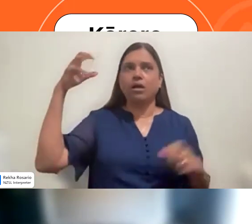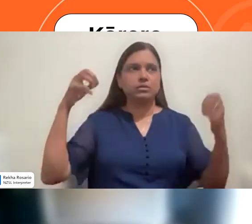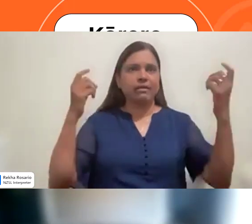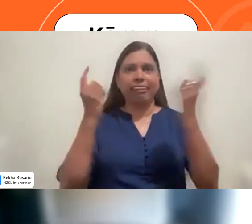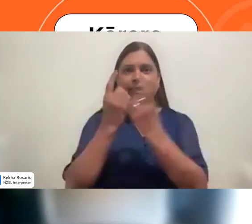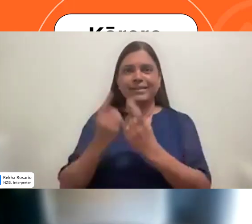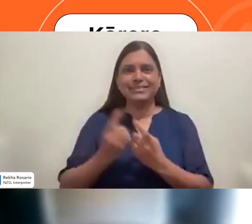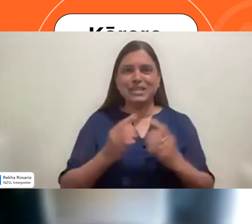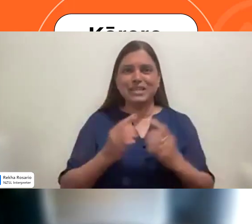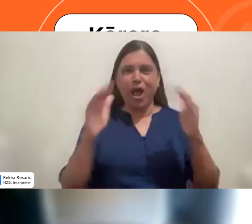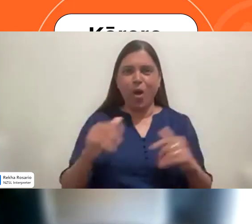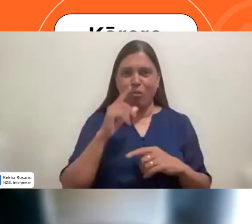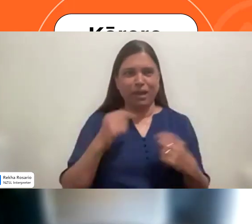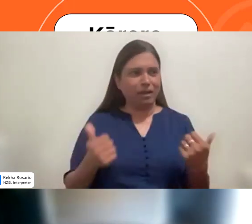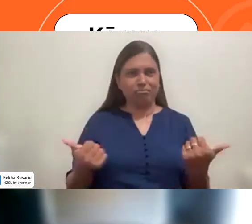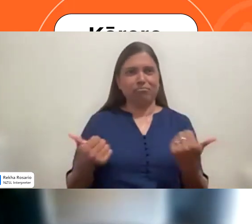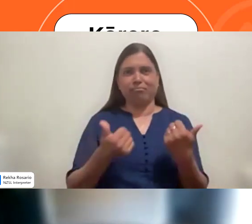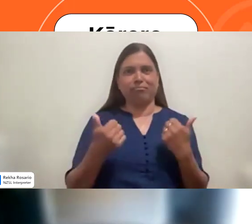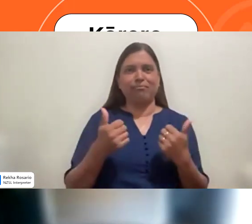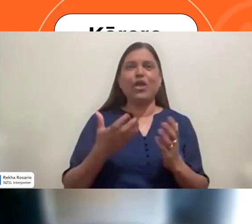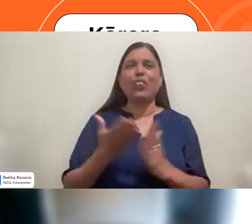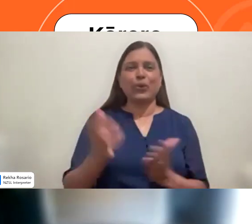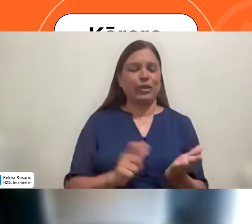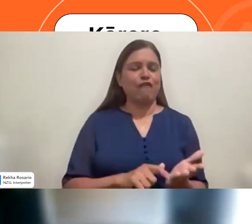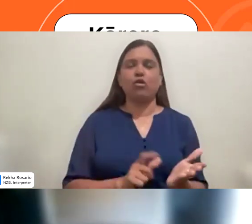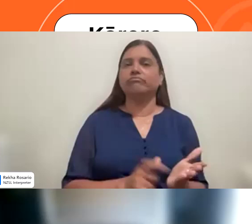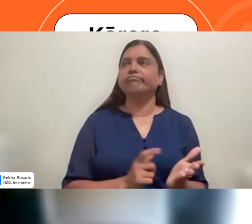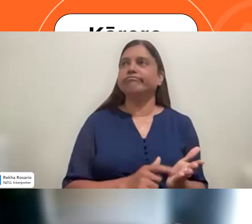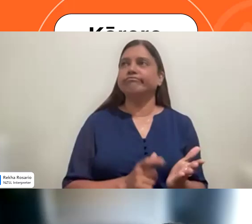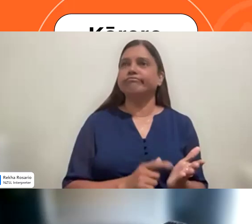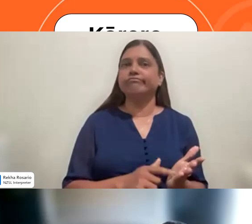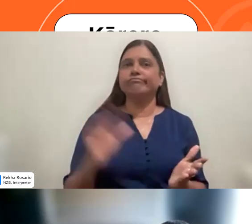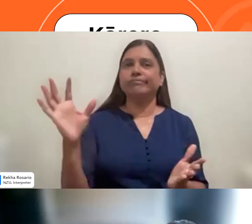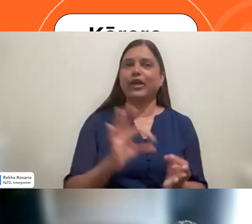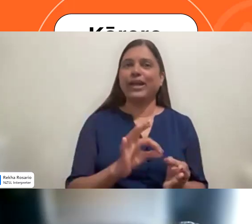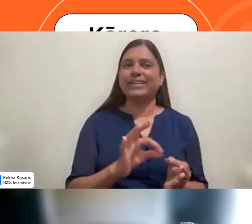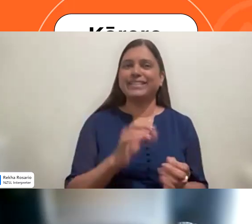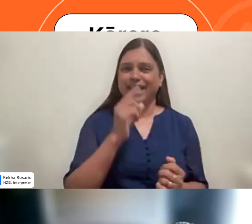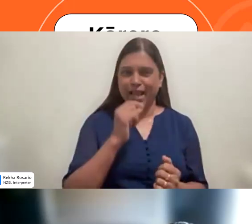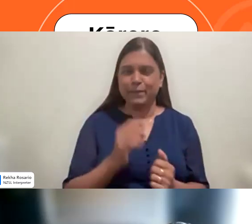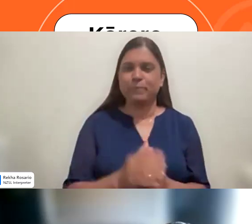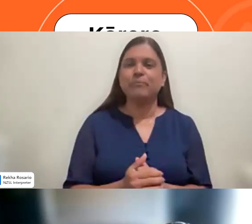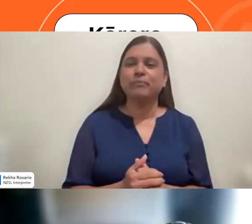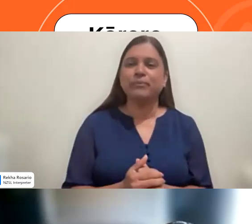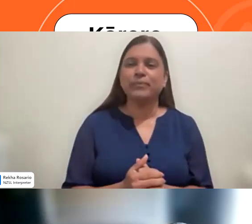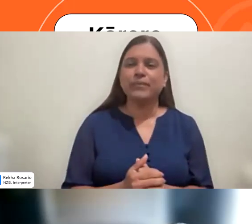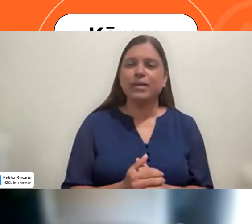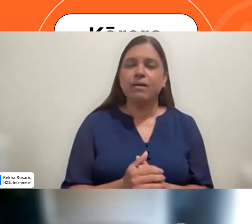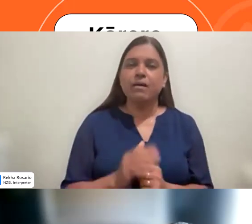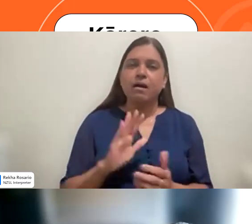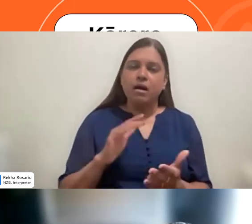And so, you've probably heard of AI, I'm sure, but, unless you're watching it really, really